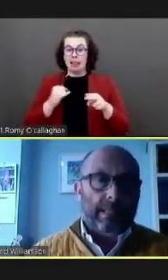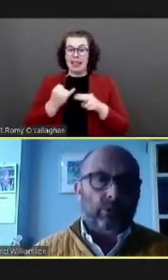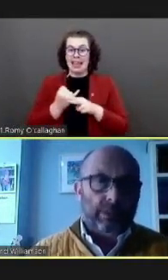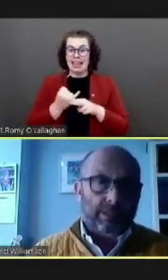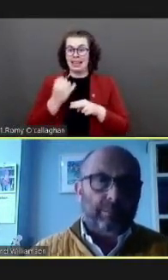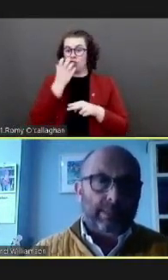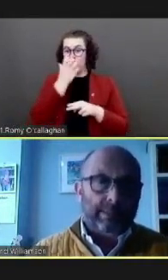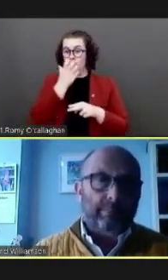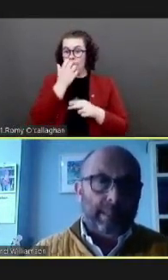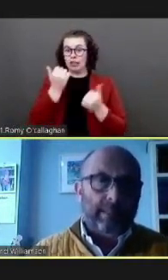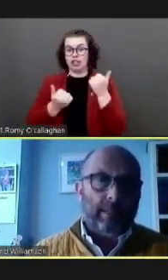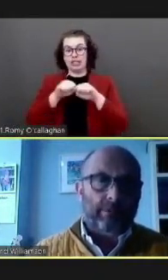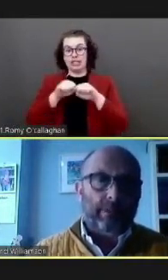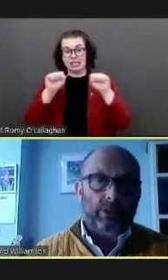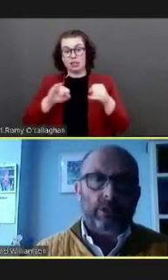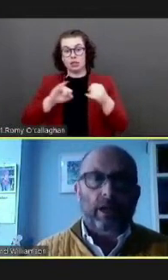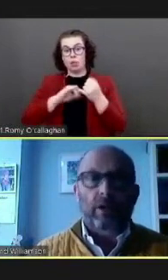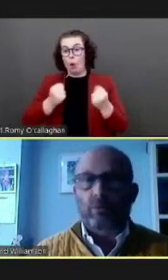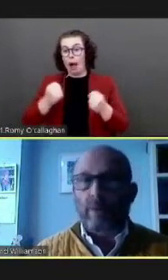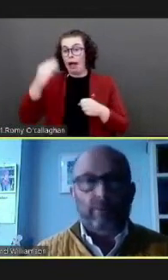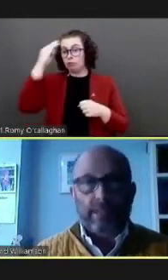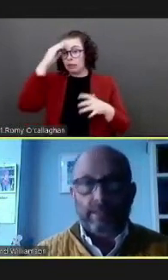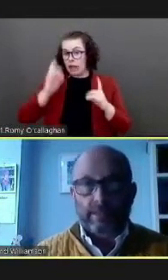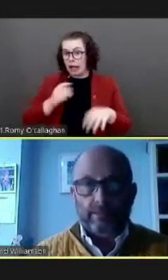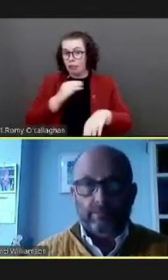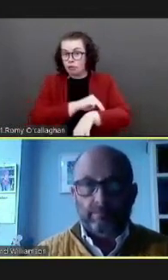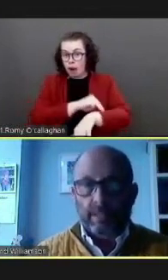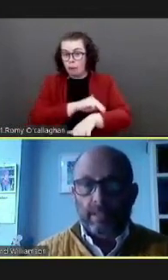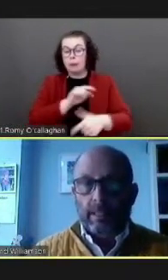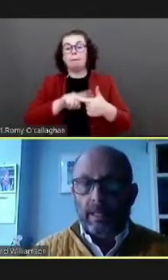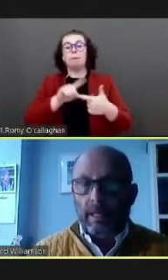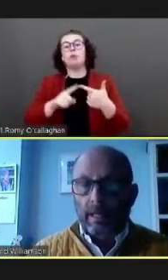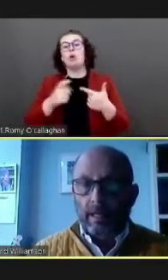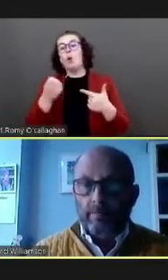with intellectual disabilities and mental health issues are overrepresented.